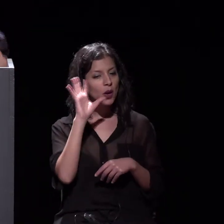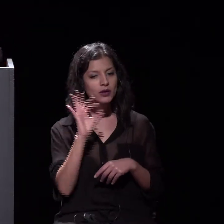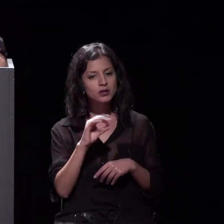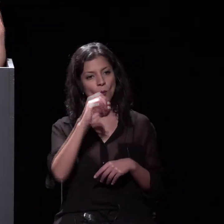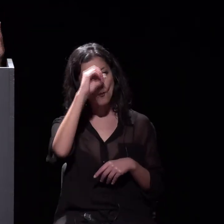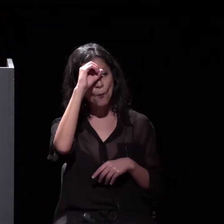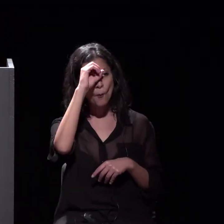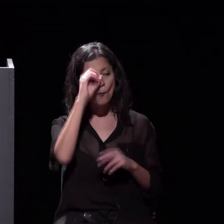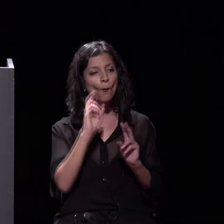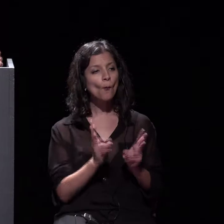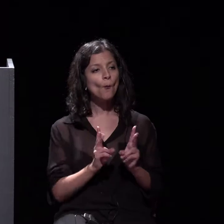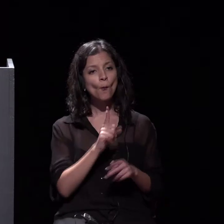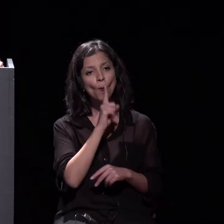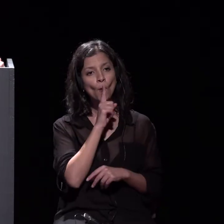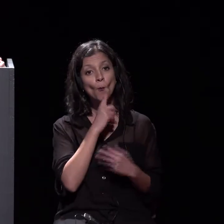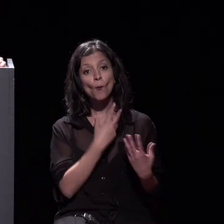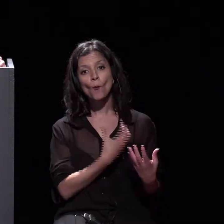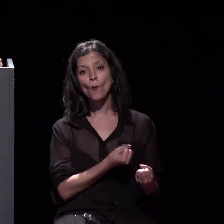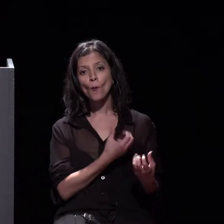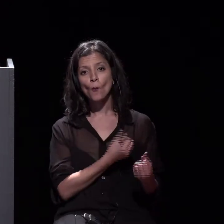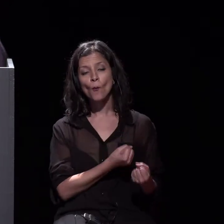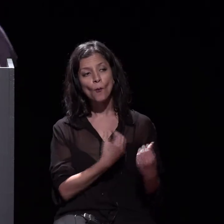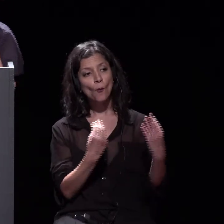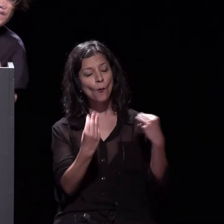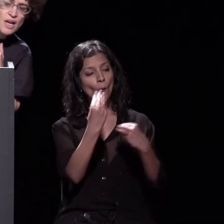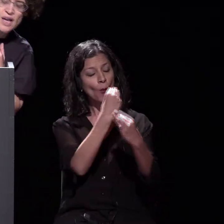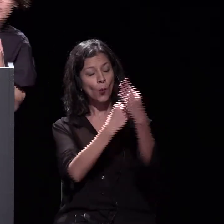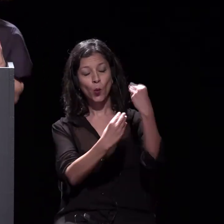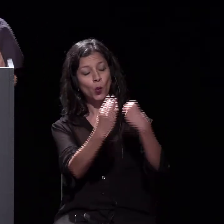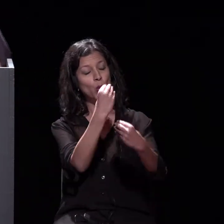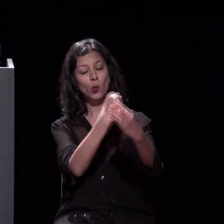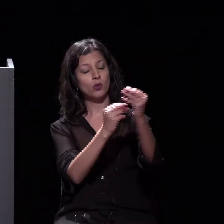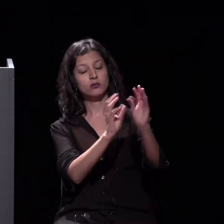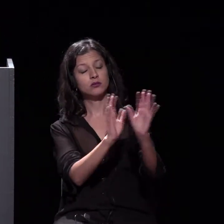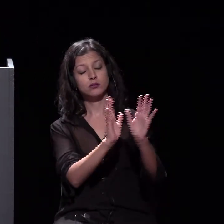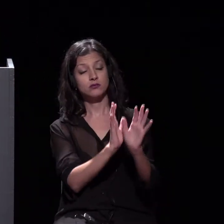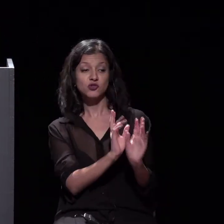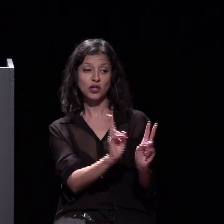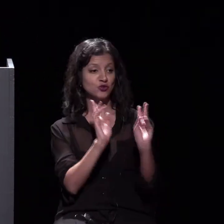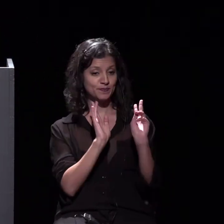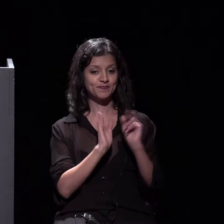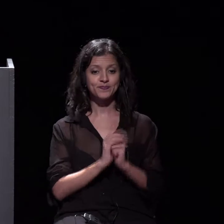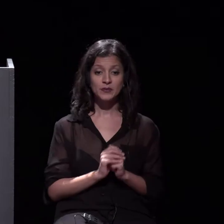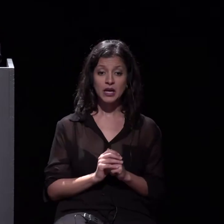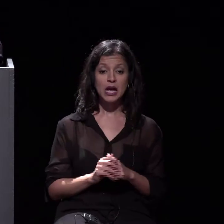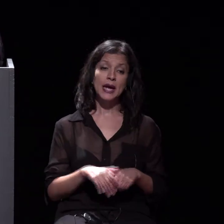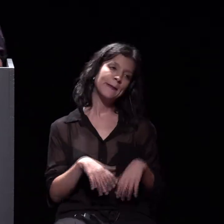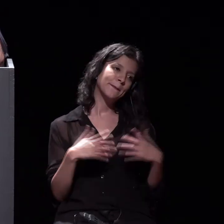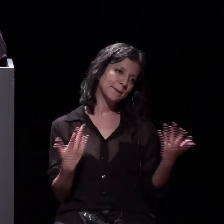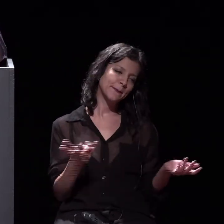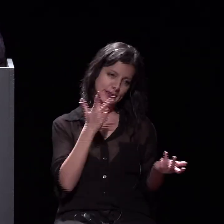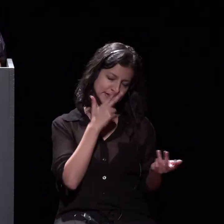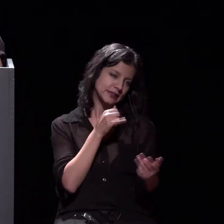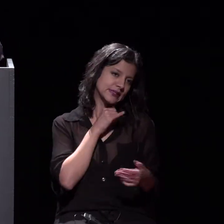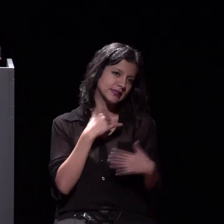again, without trying to make this the kind of example for everything, it is certainly the case that that paradigm seems to